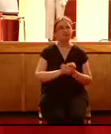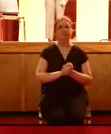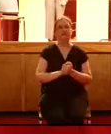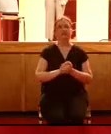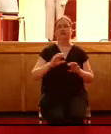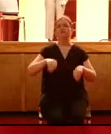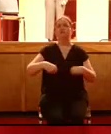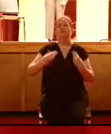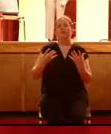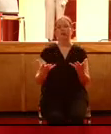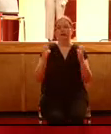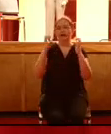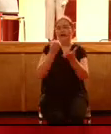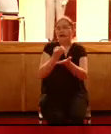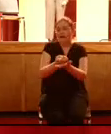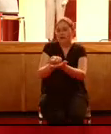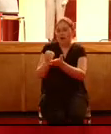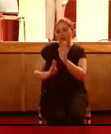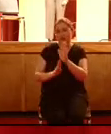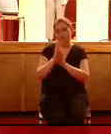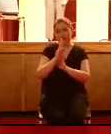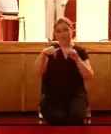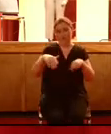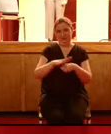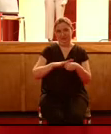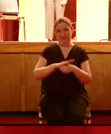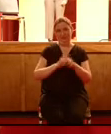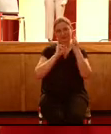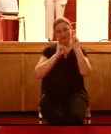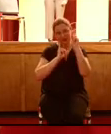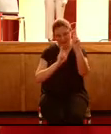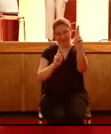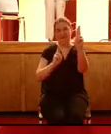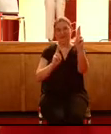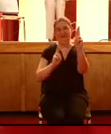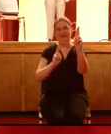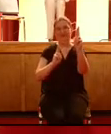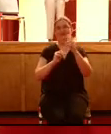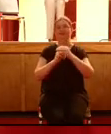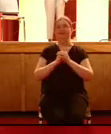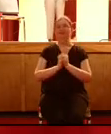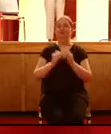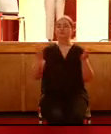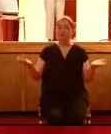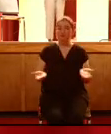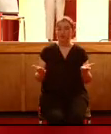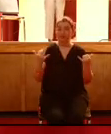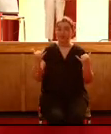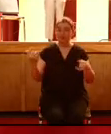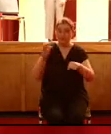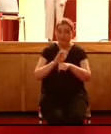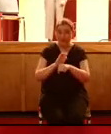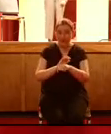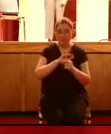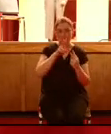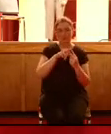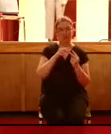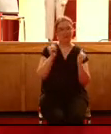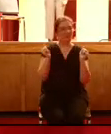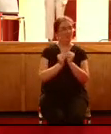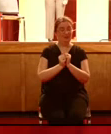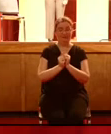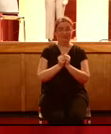promote economic development for the region. So it is an honor and a privilege for us to be able to be here today, partnering in yet another